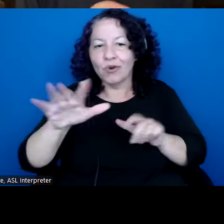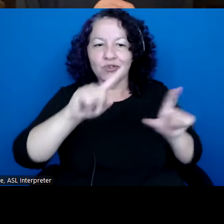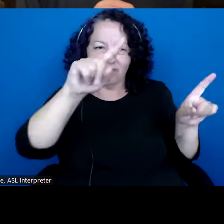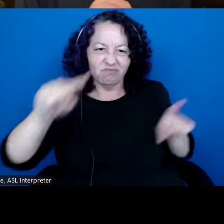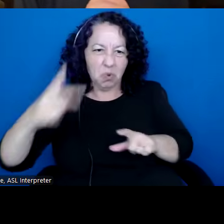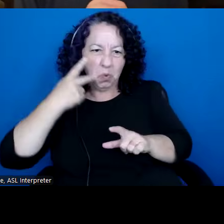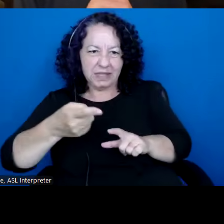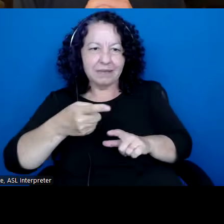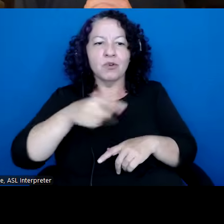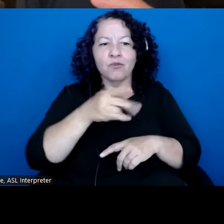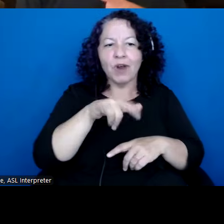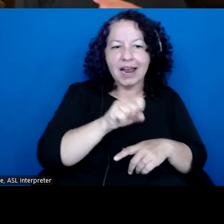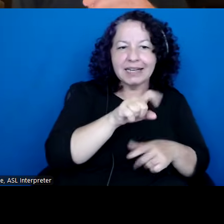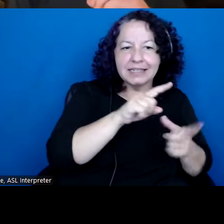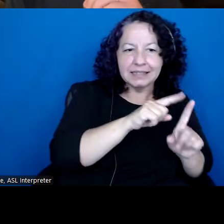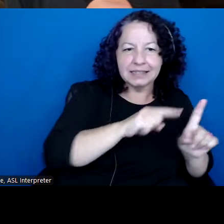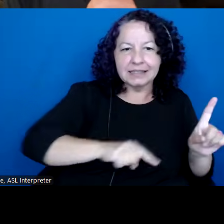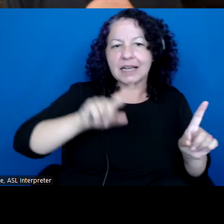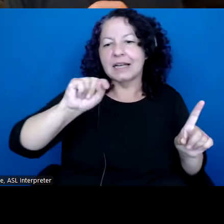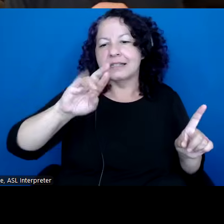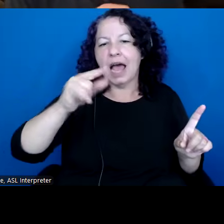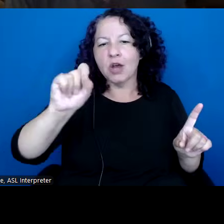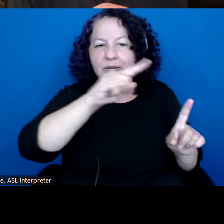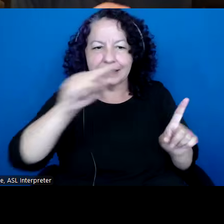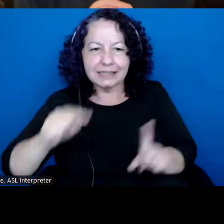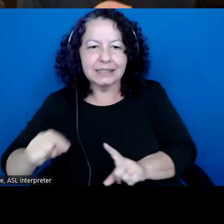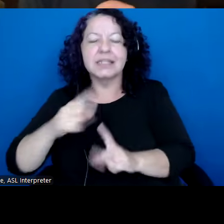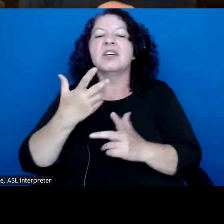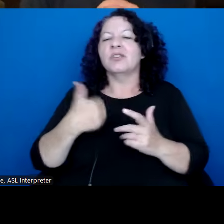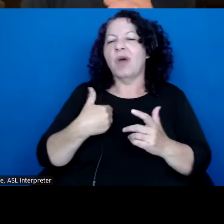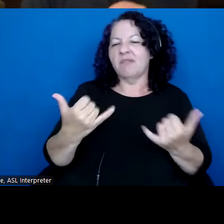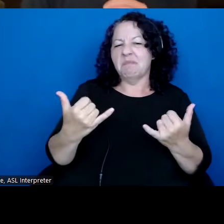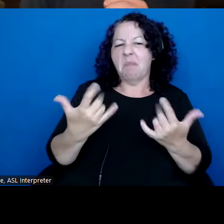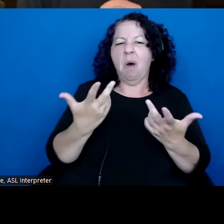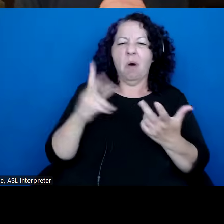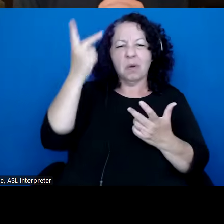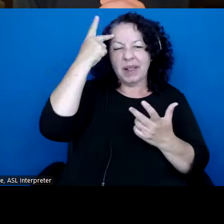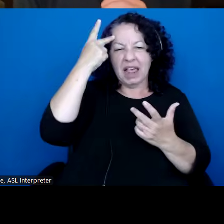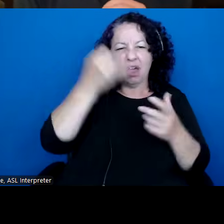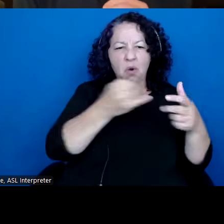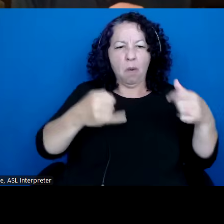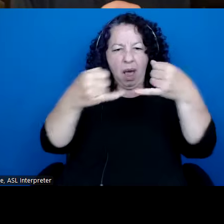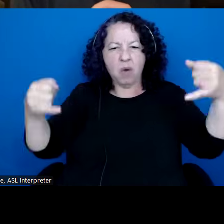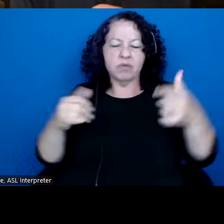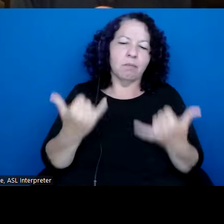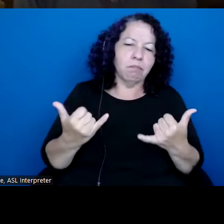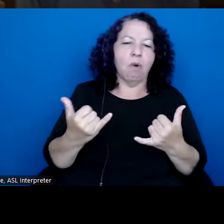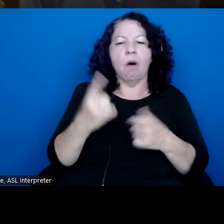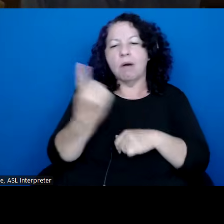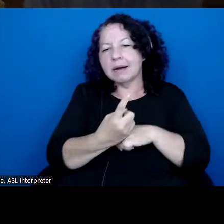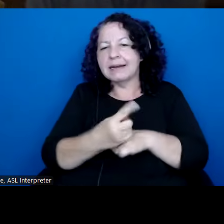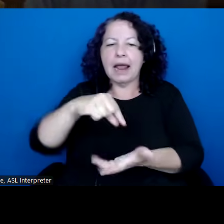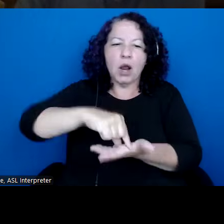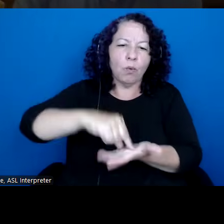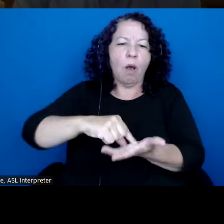modern political boundaries. You can see that we're talking basically about modern day Iraq and parts of northeastern Syria. And what